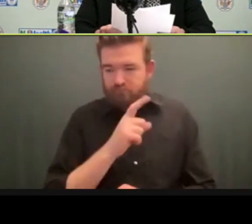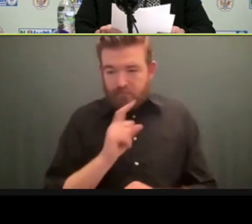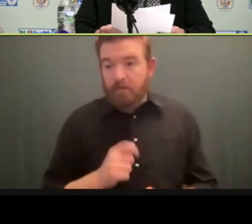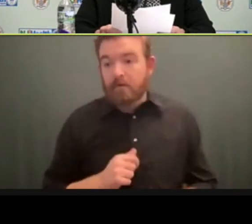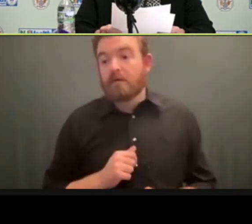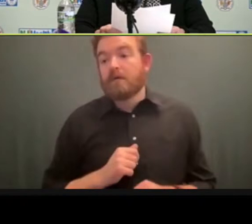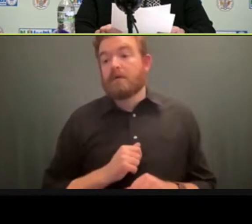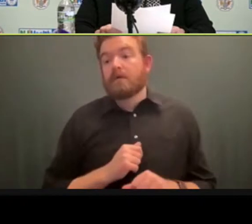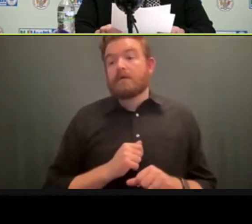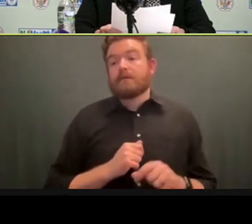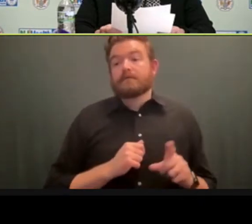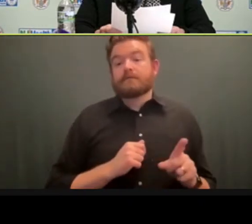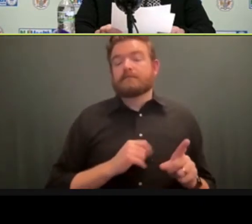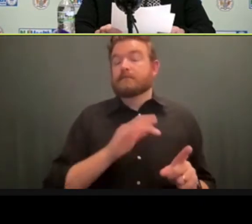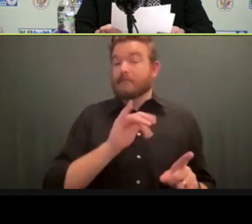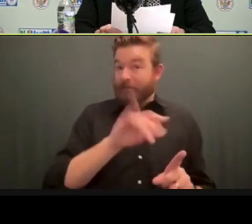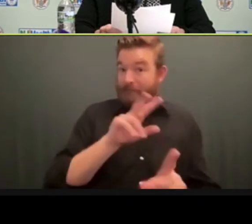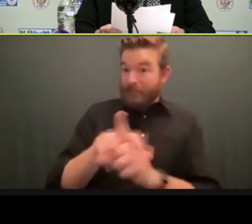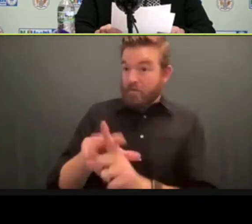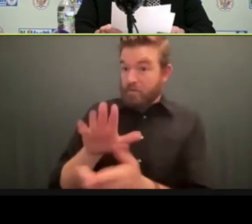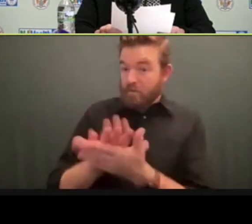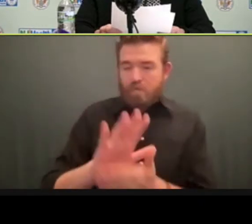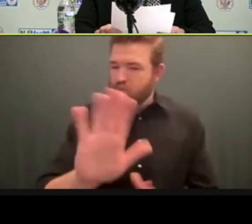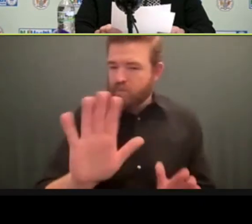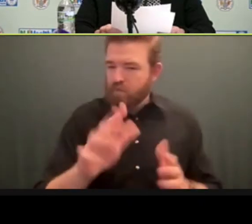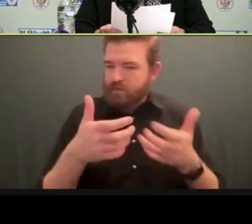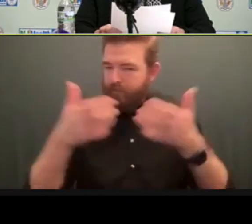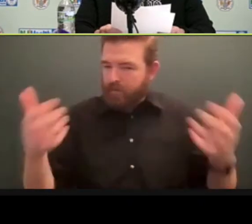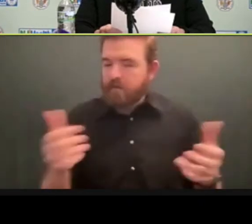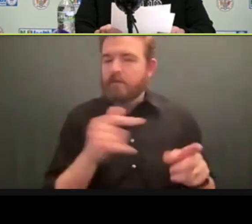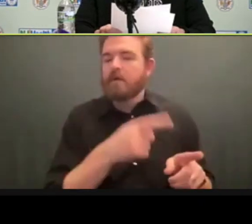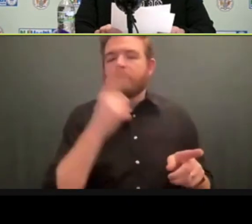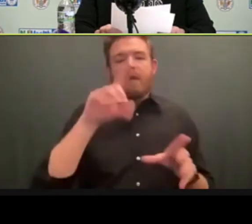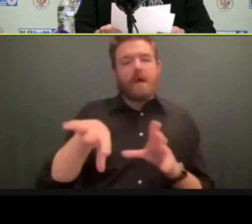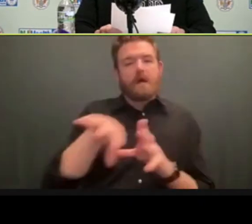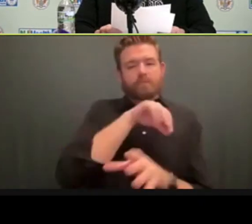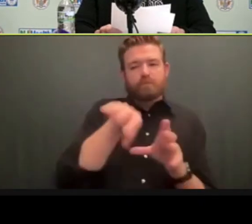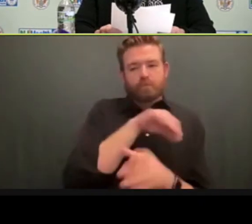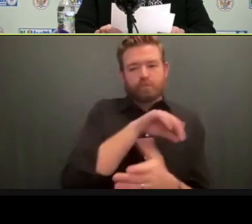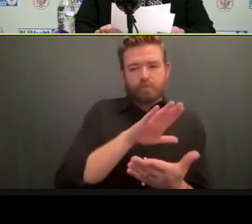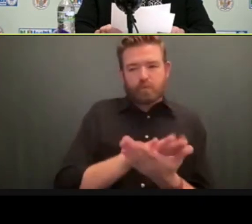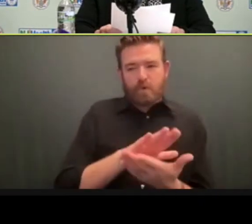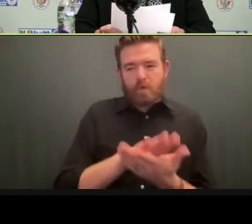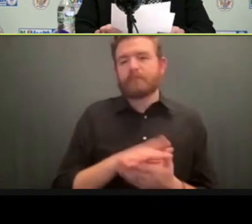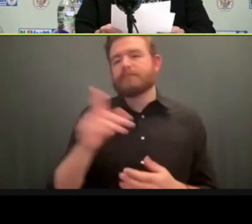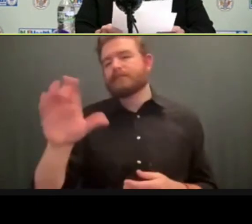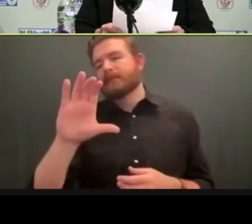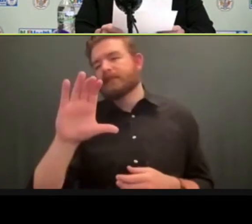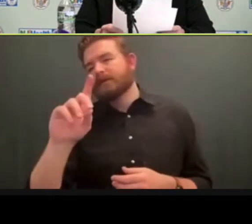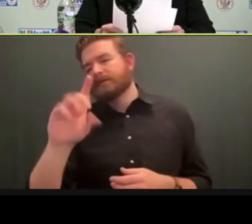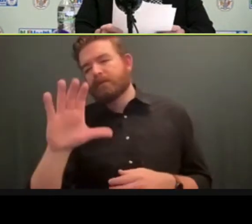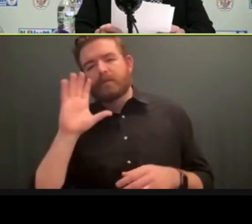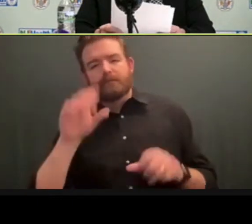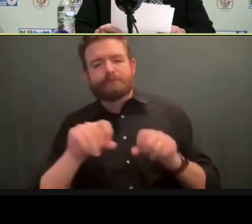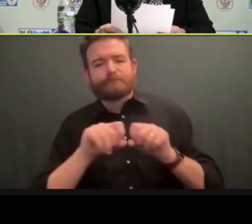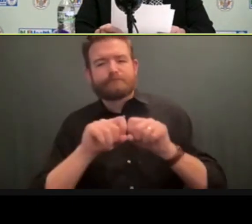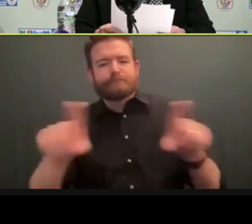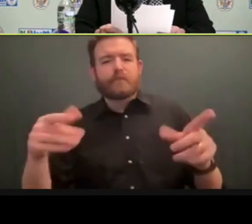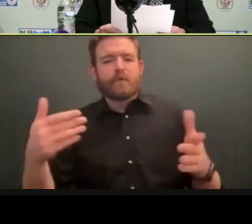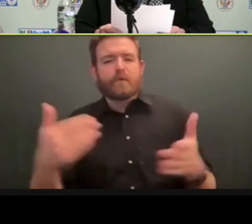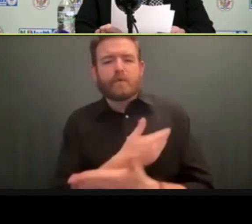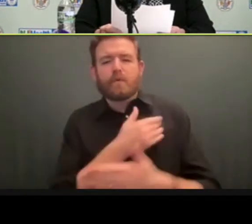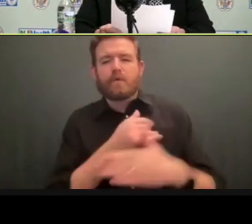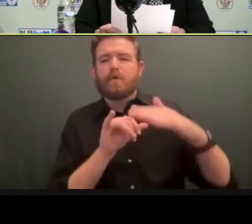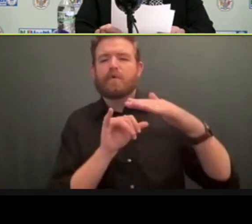schools. CDC will be releasing quarantine and isolation guidance for K through